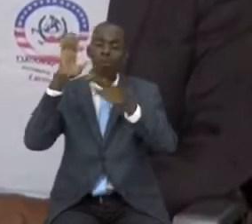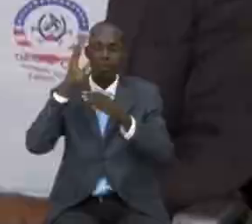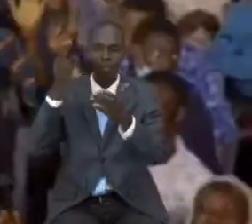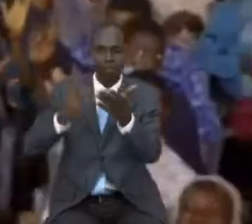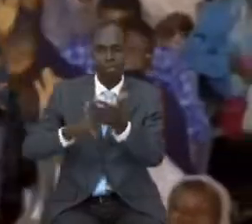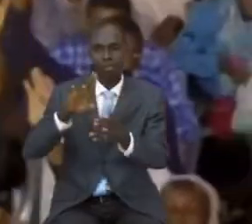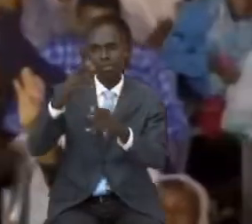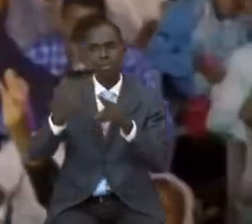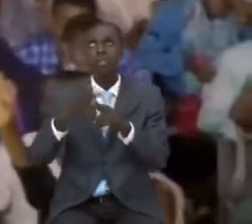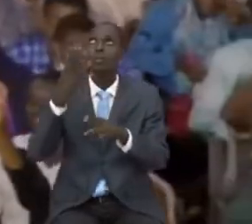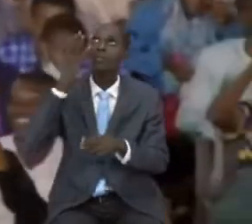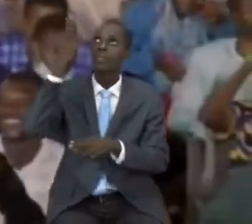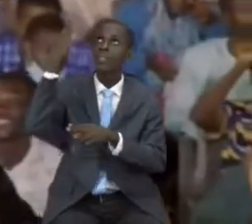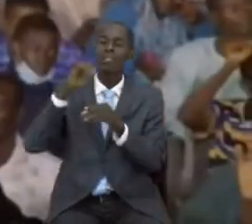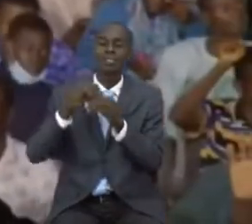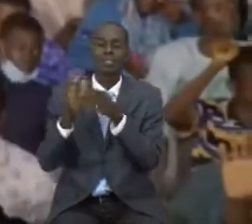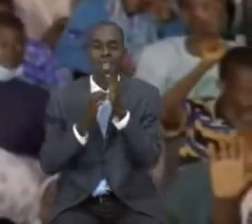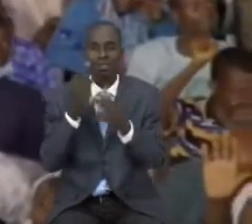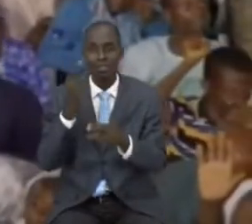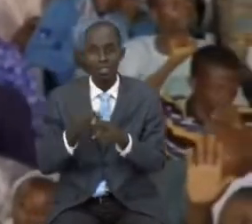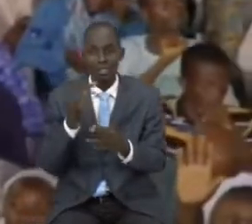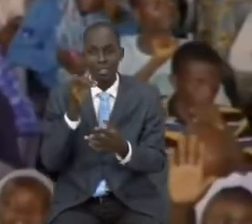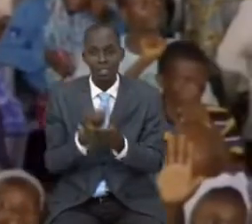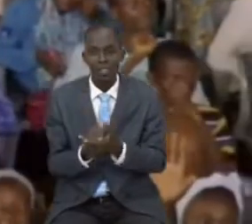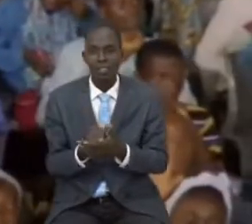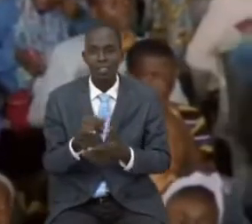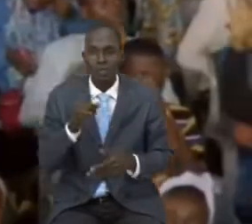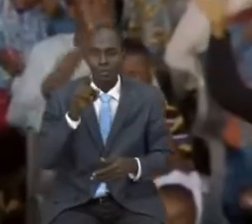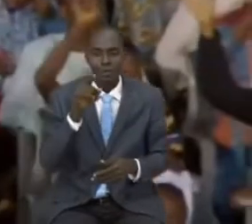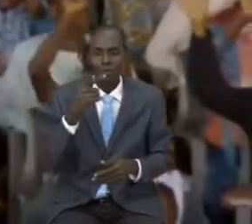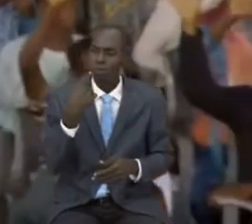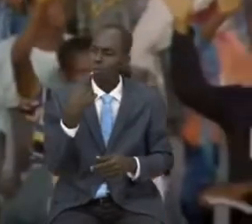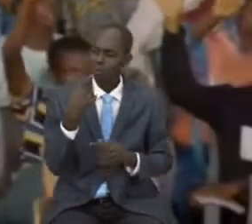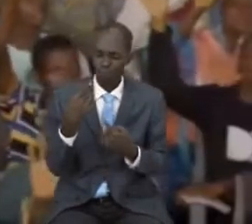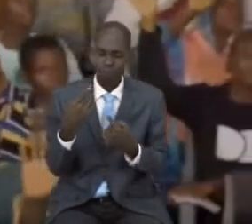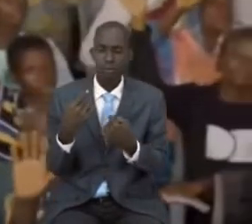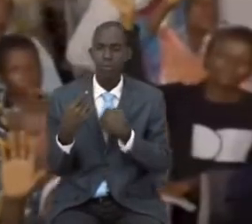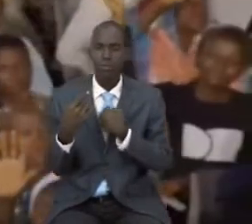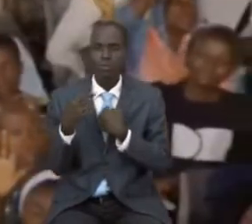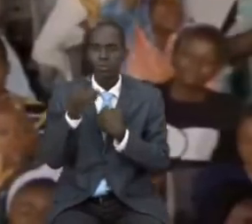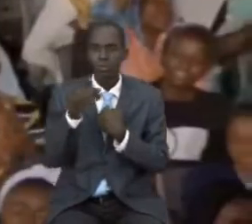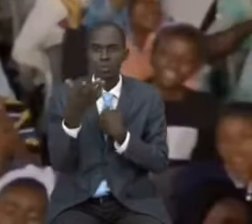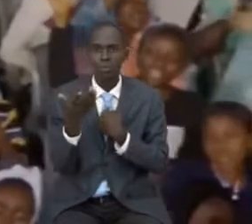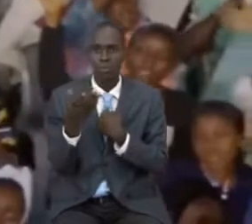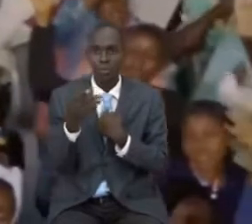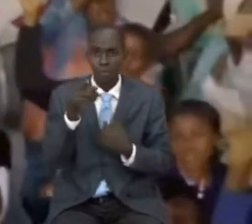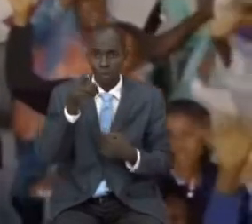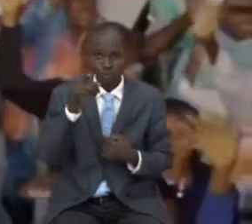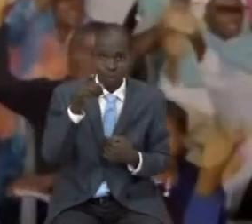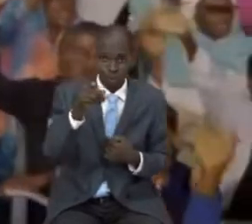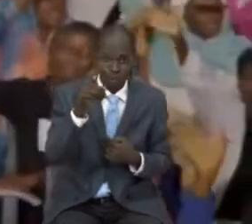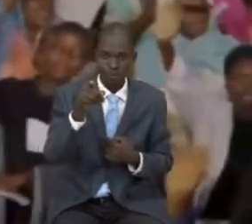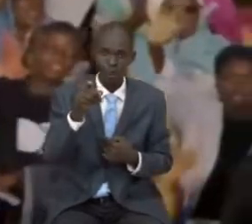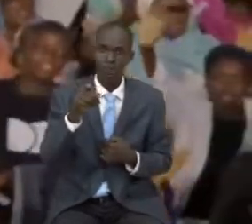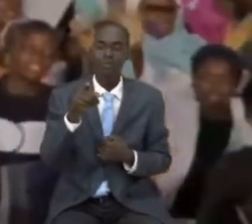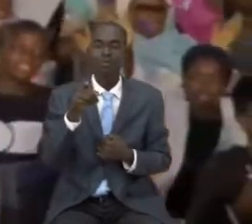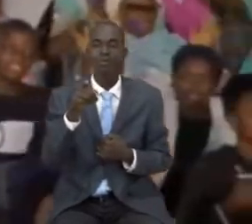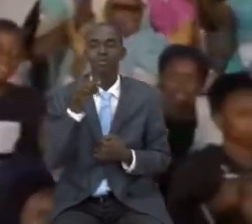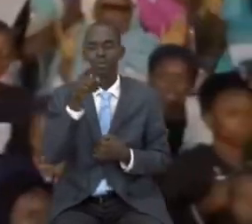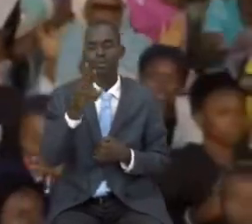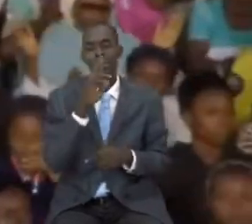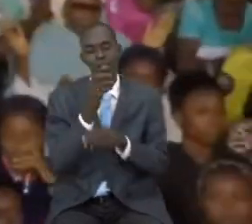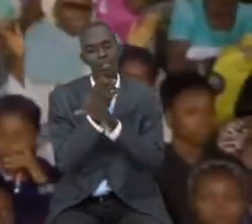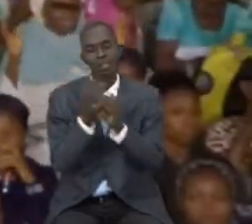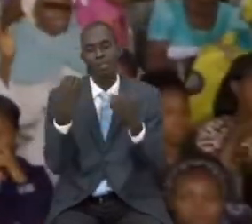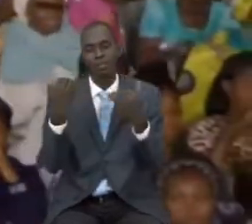name. That who is saved? Who is saved? You are saved